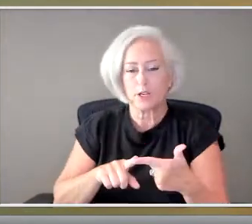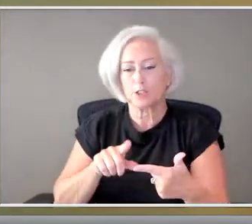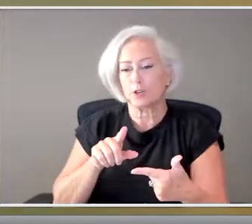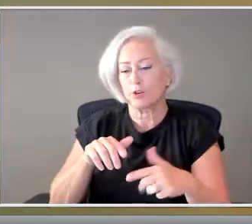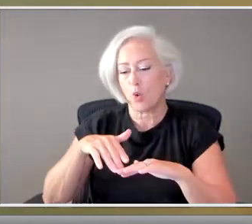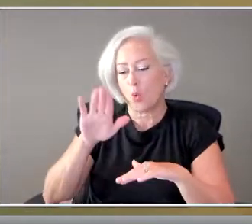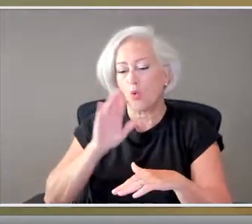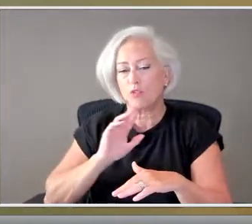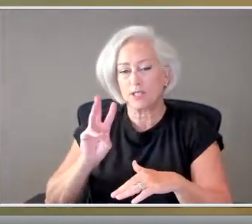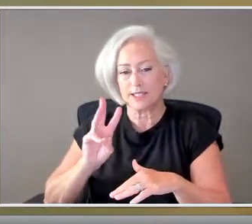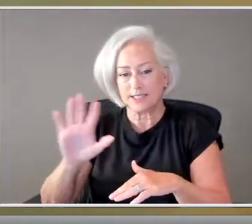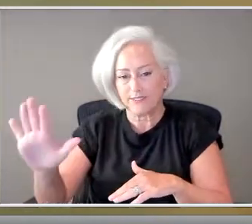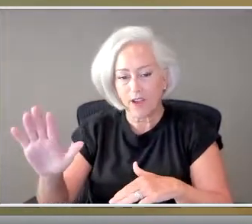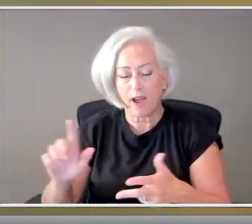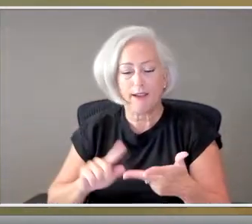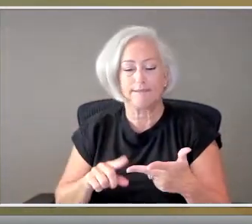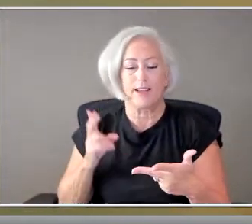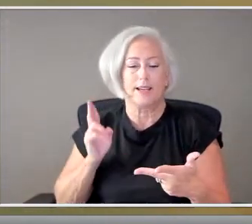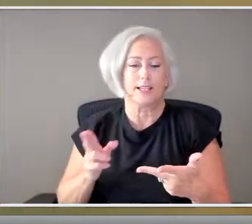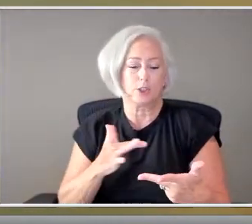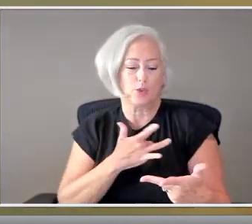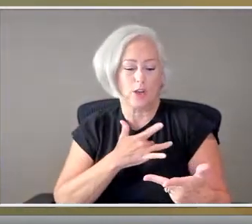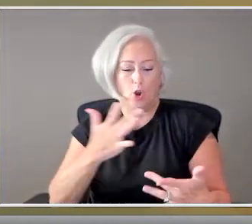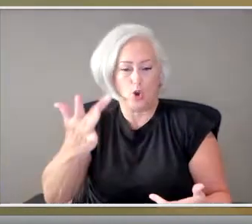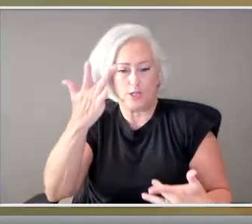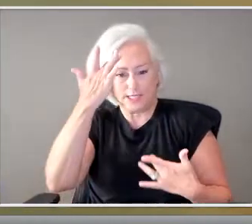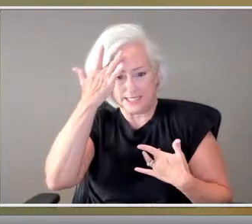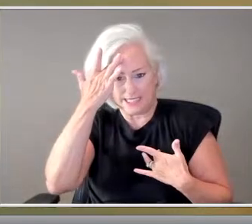heart disease, and are going to get